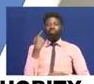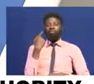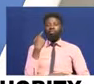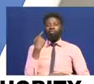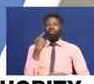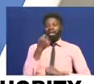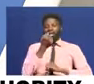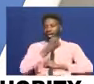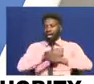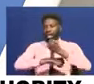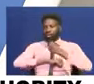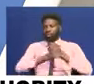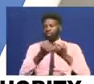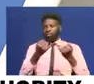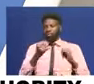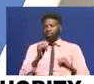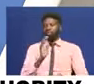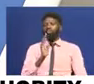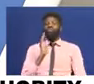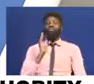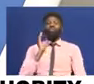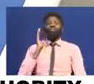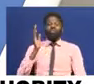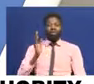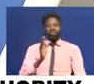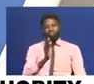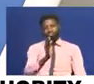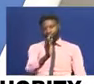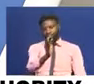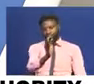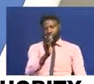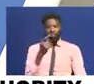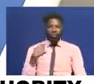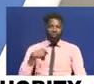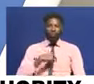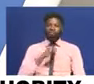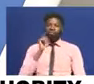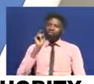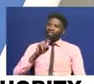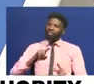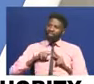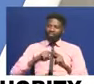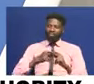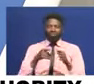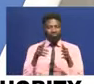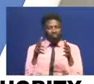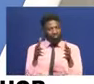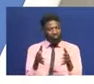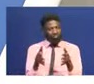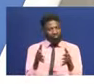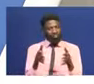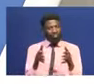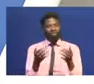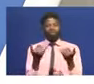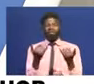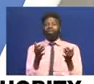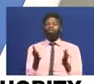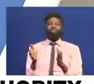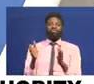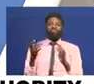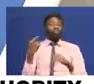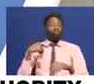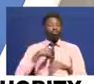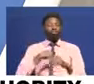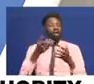disciplined. I have said we have got to start this at some point, and the time to start it is now. This is the window of opportunity which we can't let